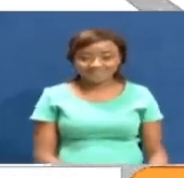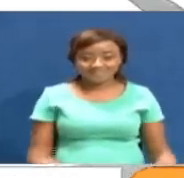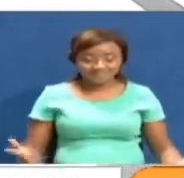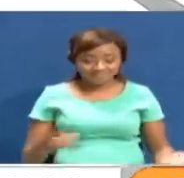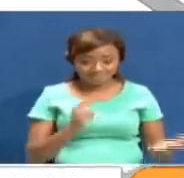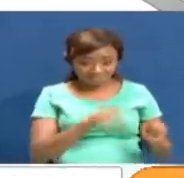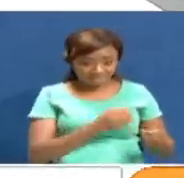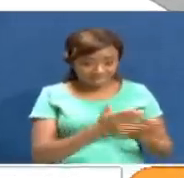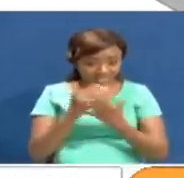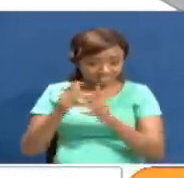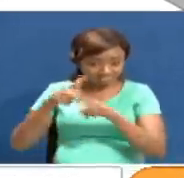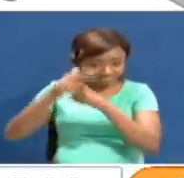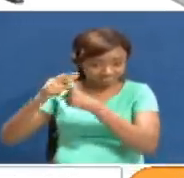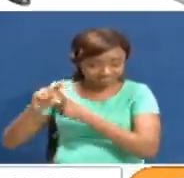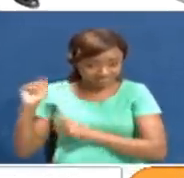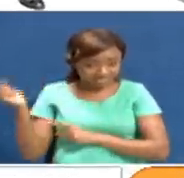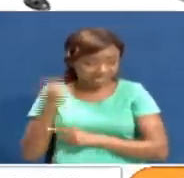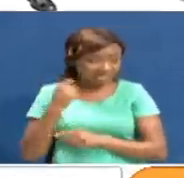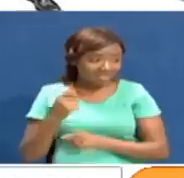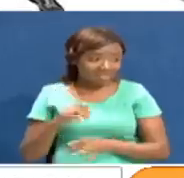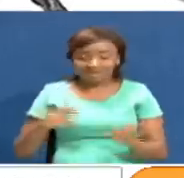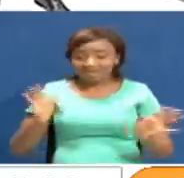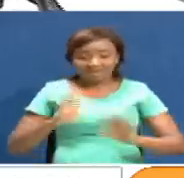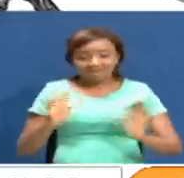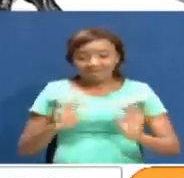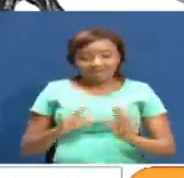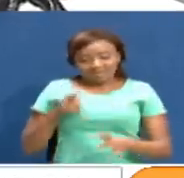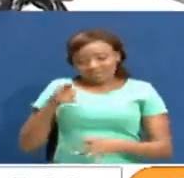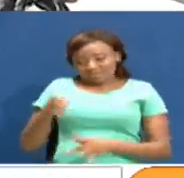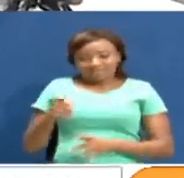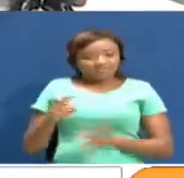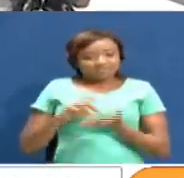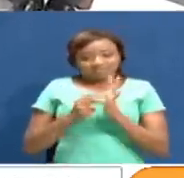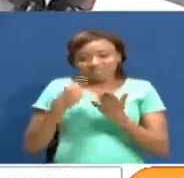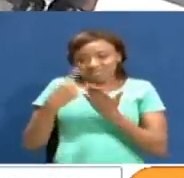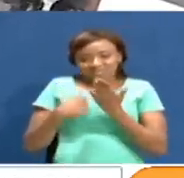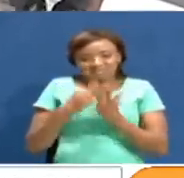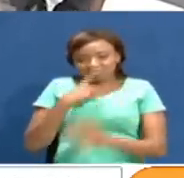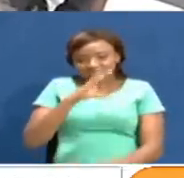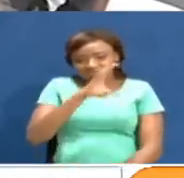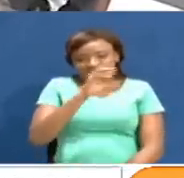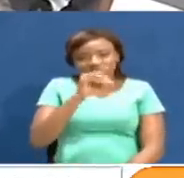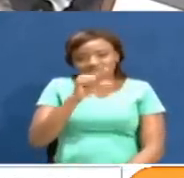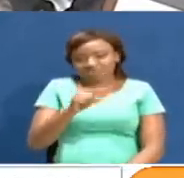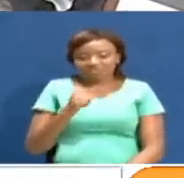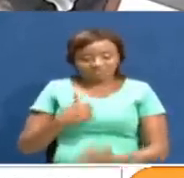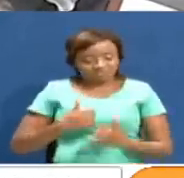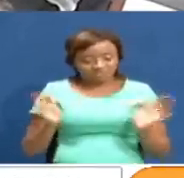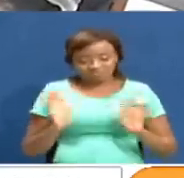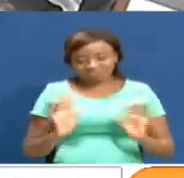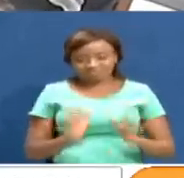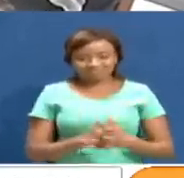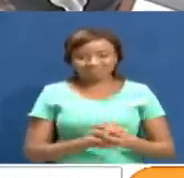Well, can you help fix Kenya? No, that will have to be a debate for Council of Governors to do so.